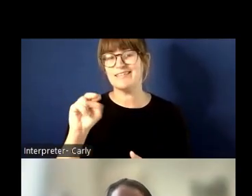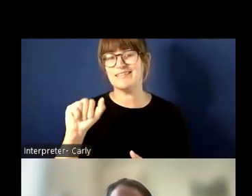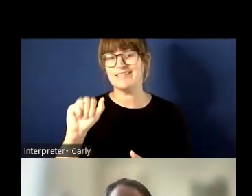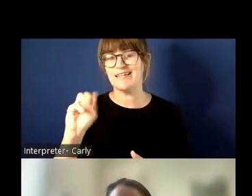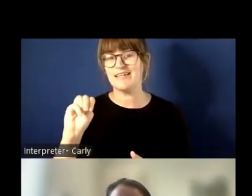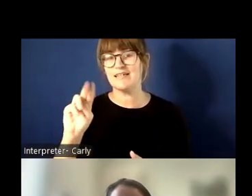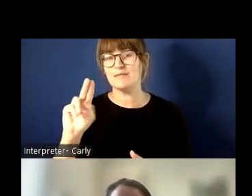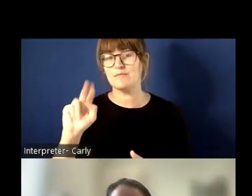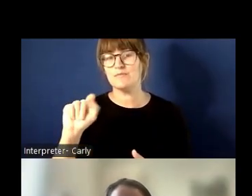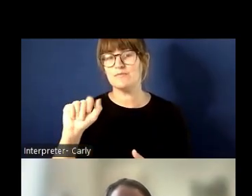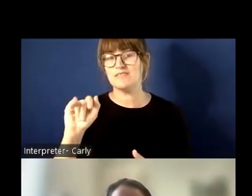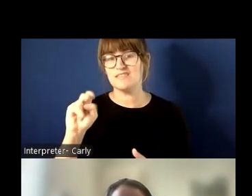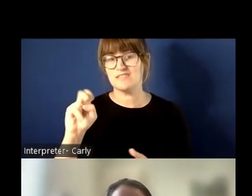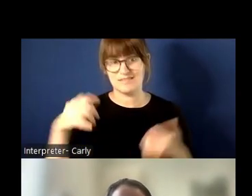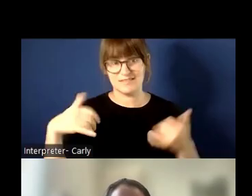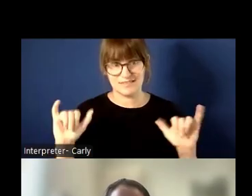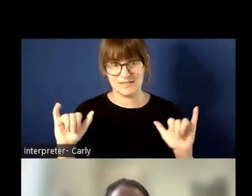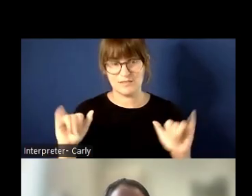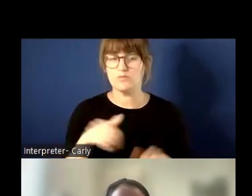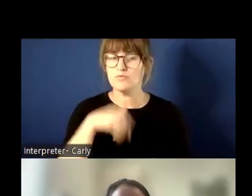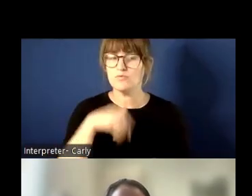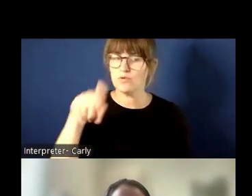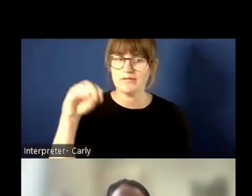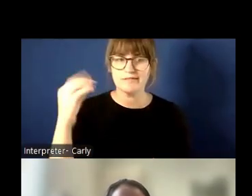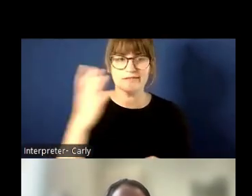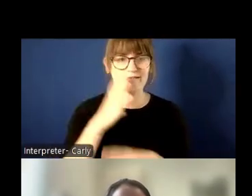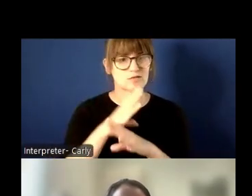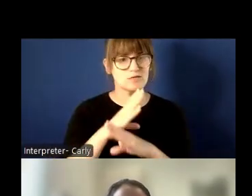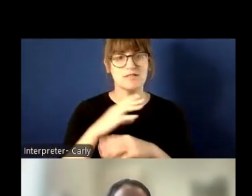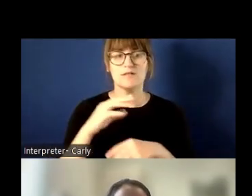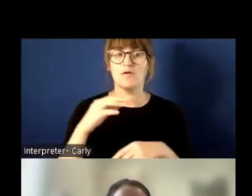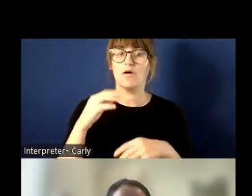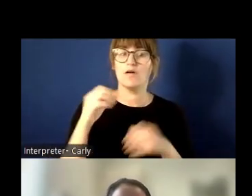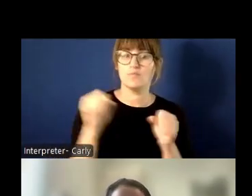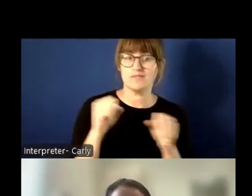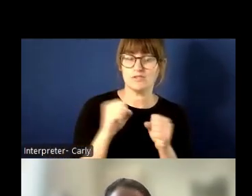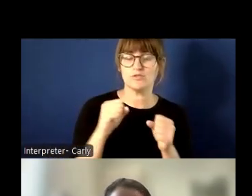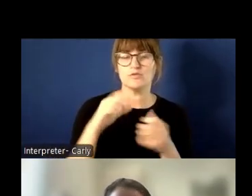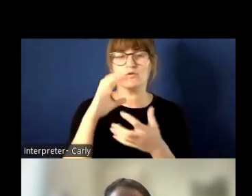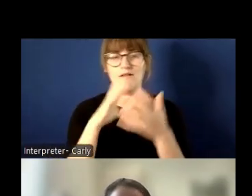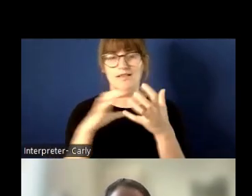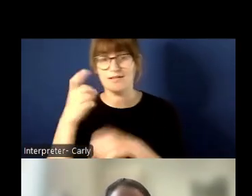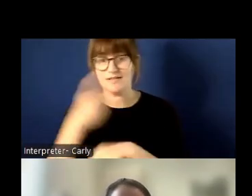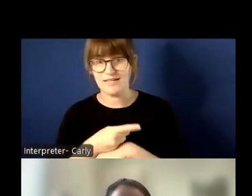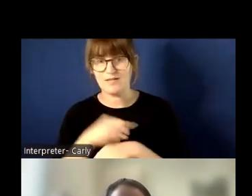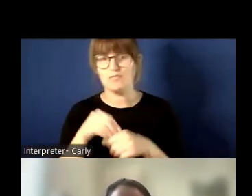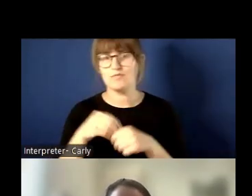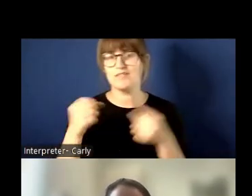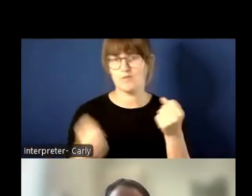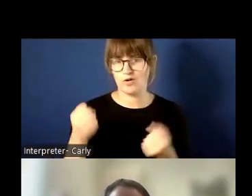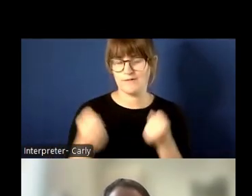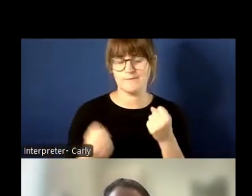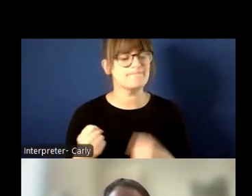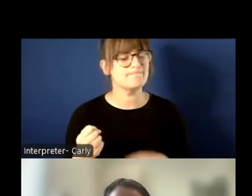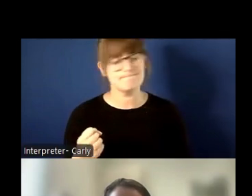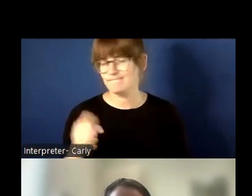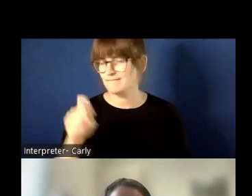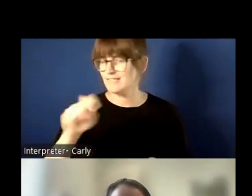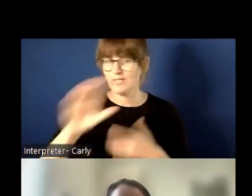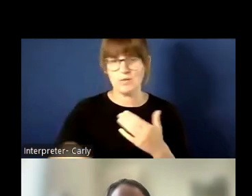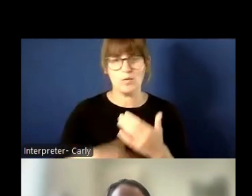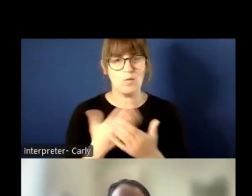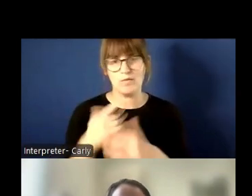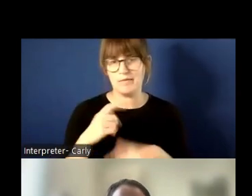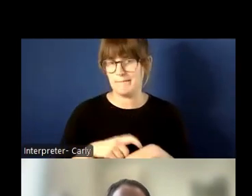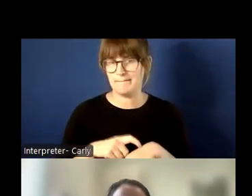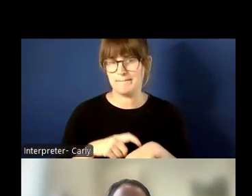sunscreen in the winter, on a cloudy day, or in the car. So this is false. You do definitely need sunscreen during all those times.